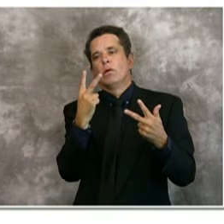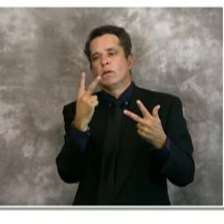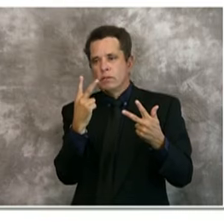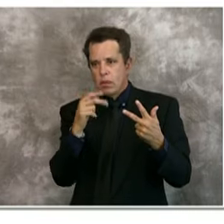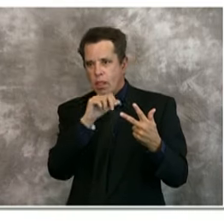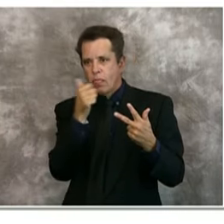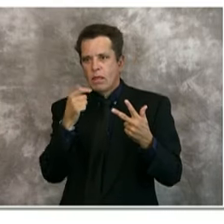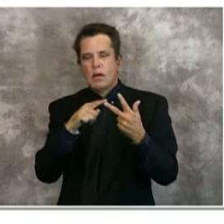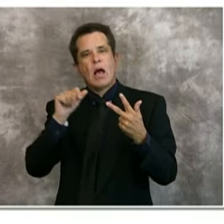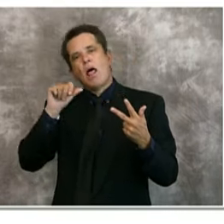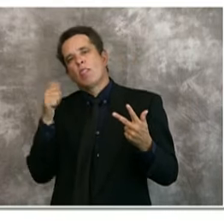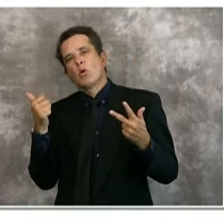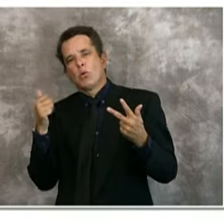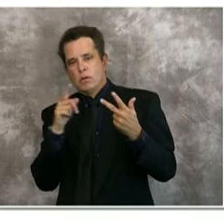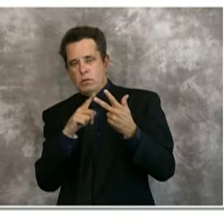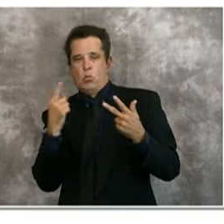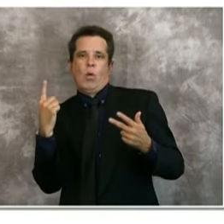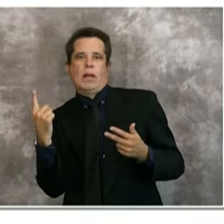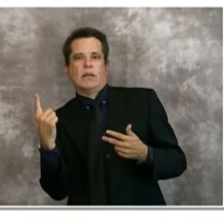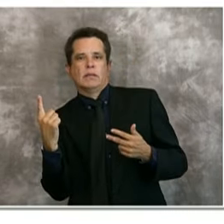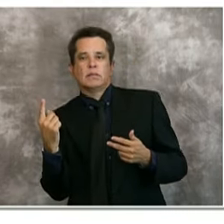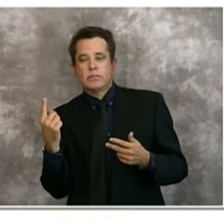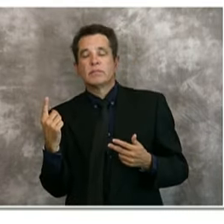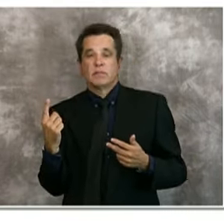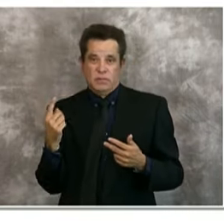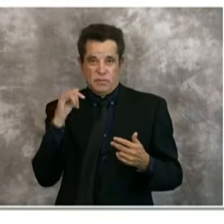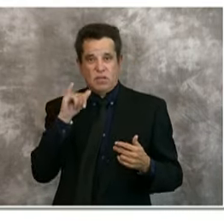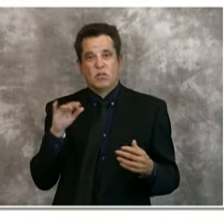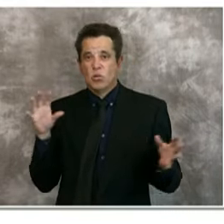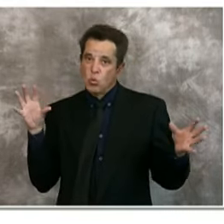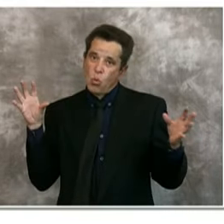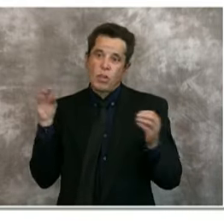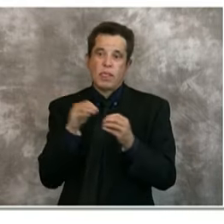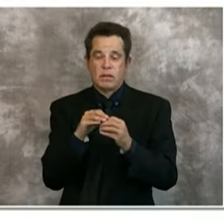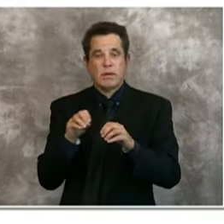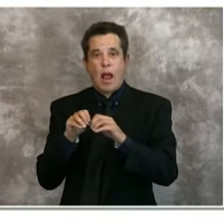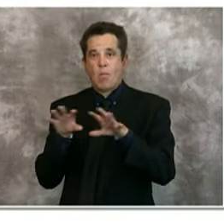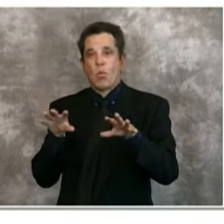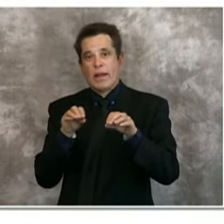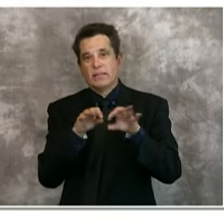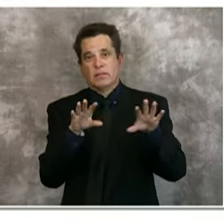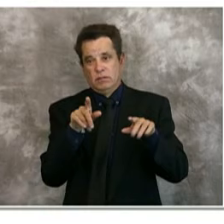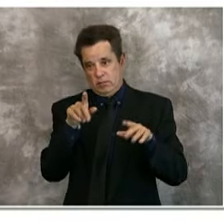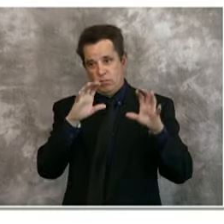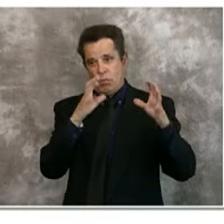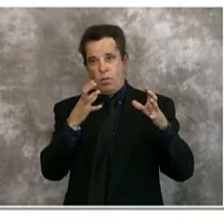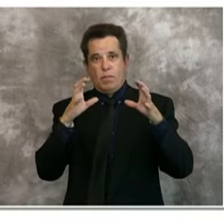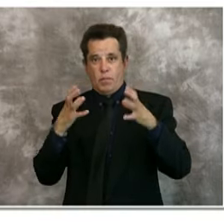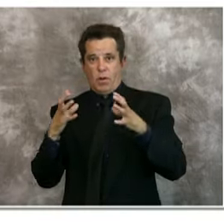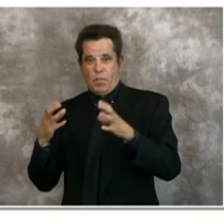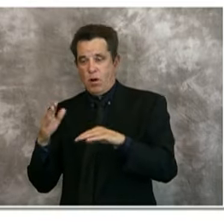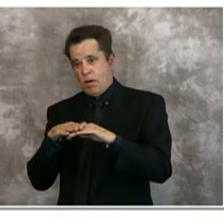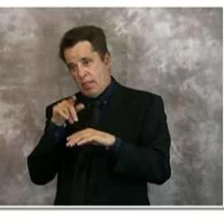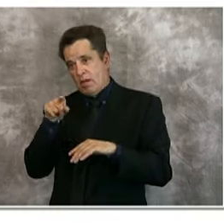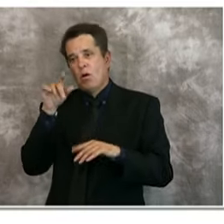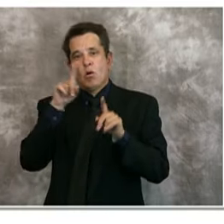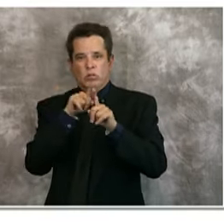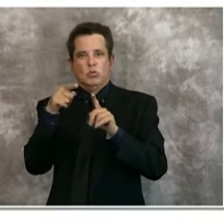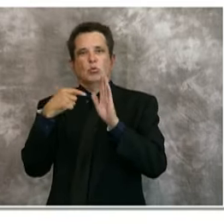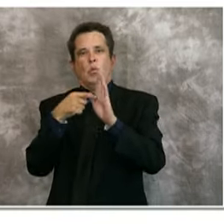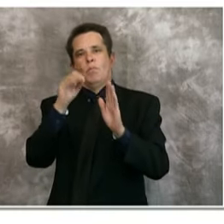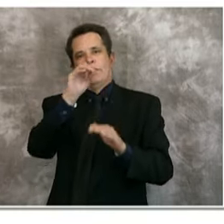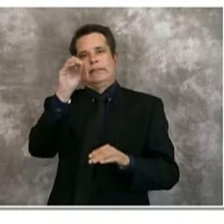of other categories with 1 each. And at the bottom, you'll see the percentage. So as